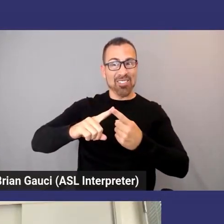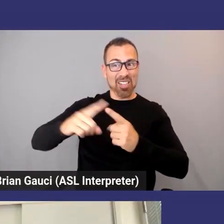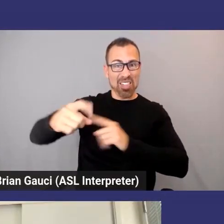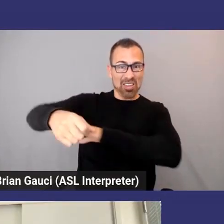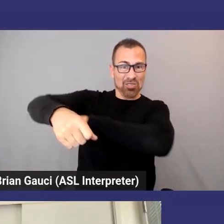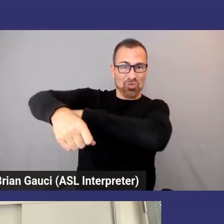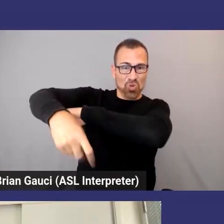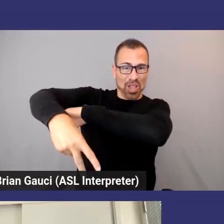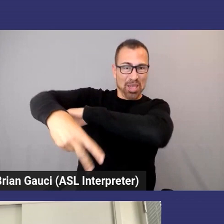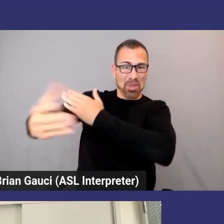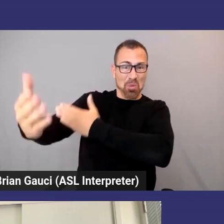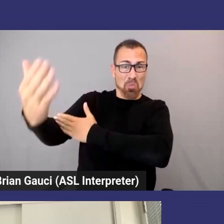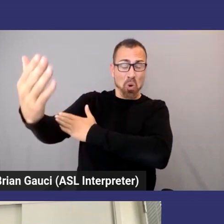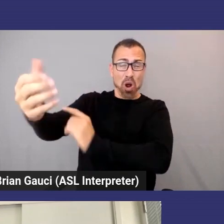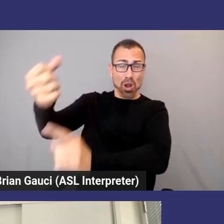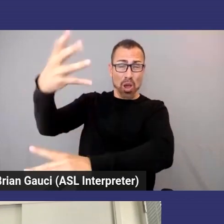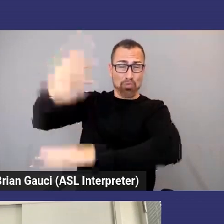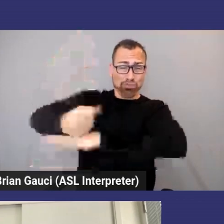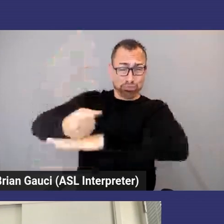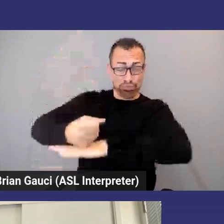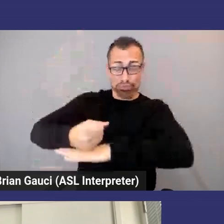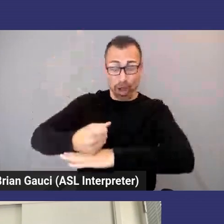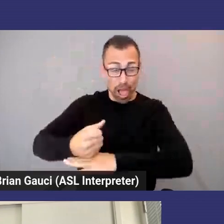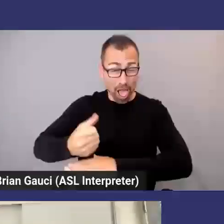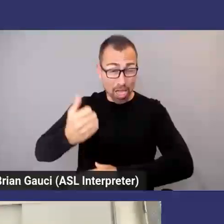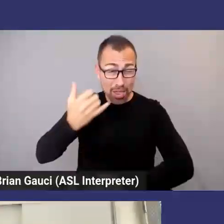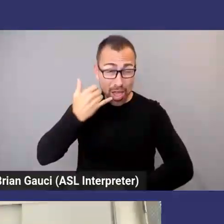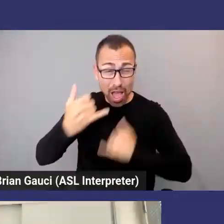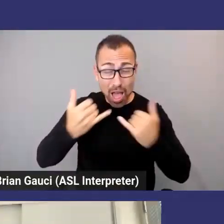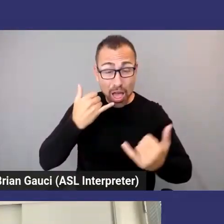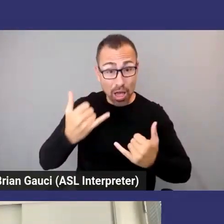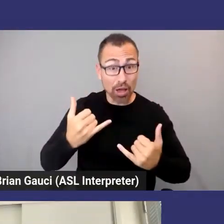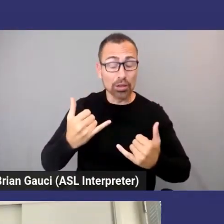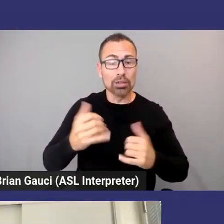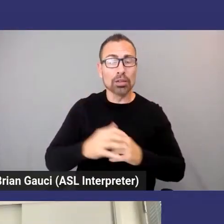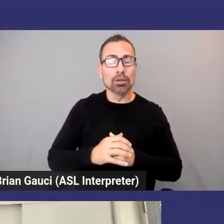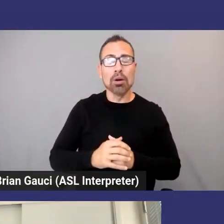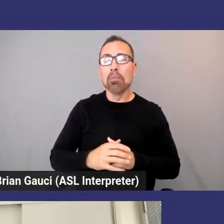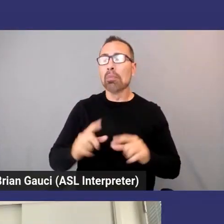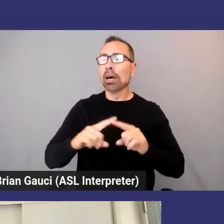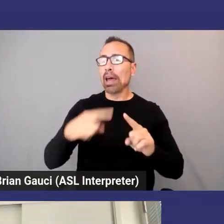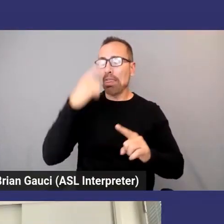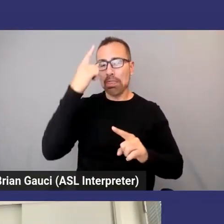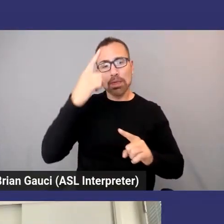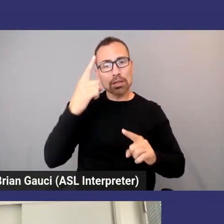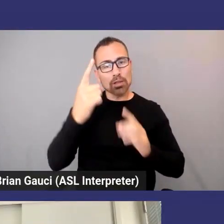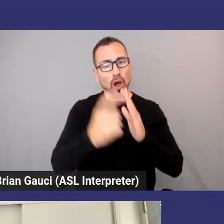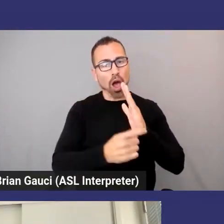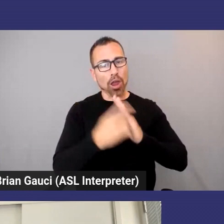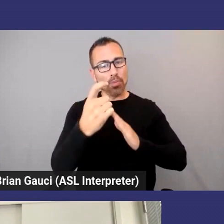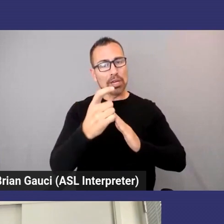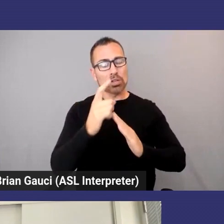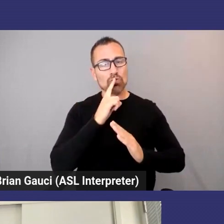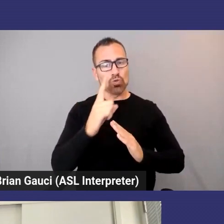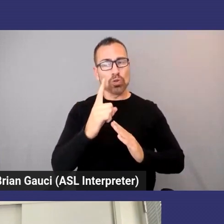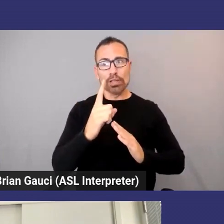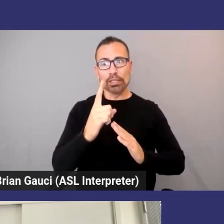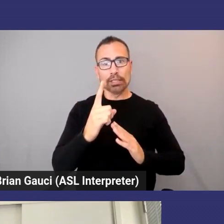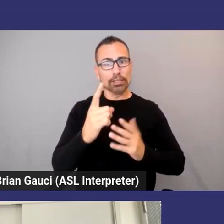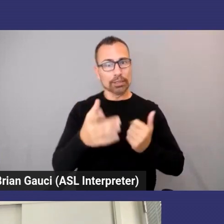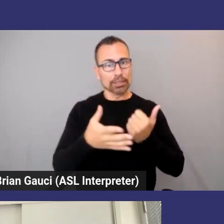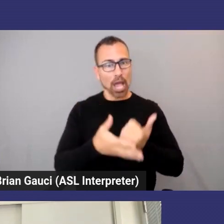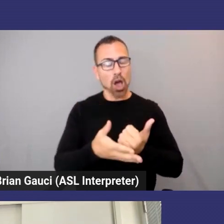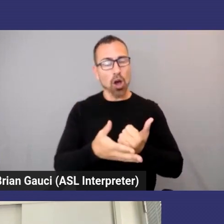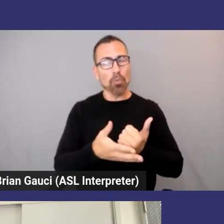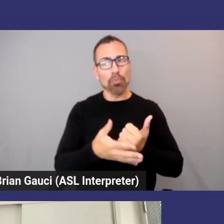I think automation's actually kind of done a disservice here. It's because a lot of the time, the automation makes it really easy, again, until it breaks. And then it's this chain of events you